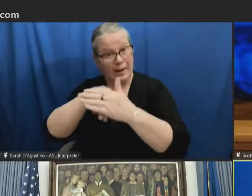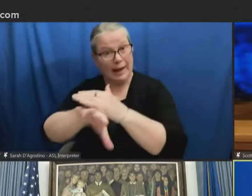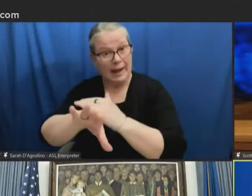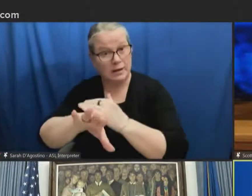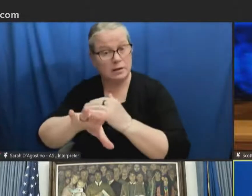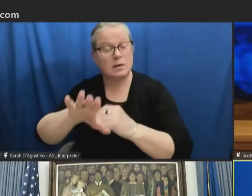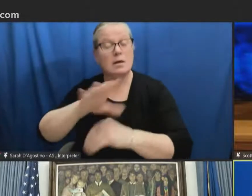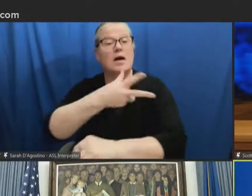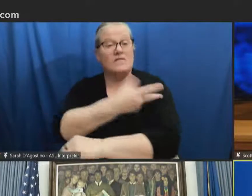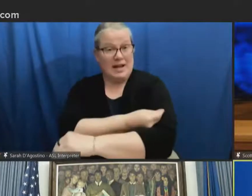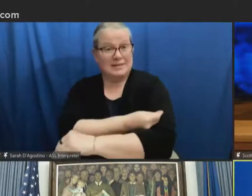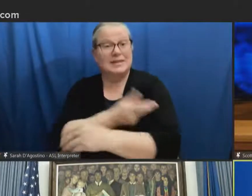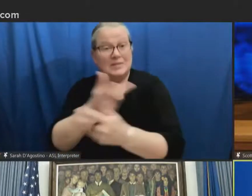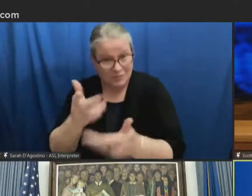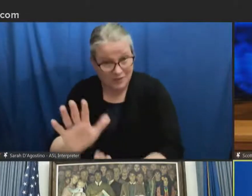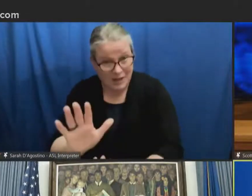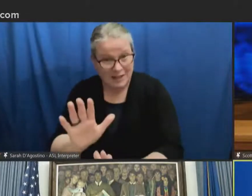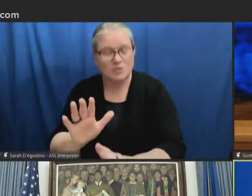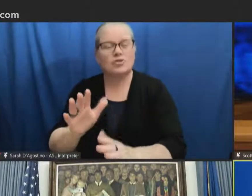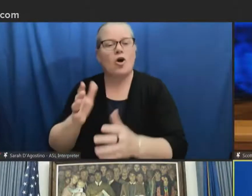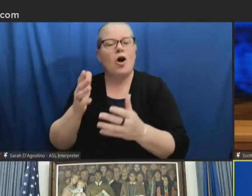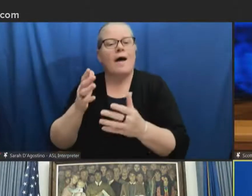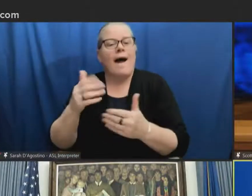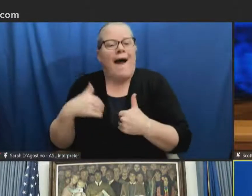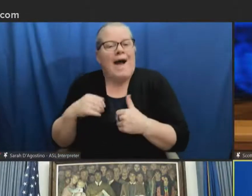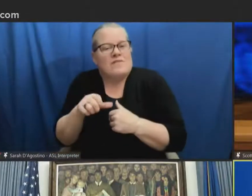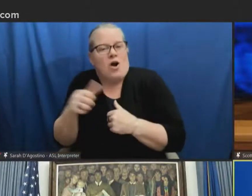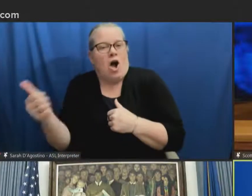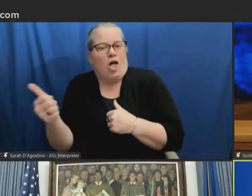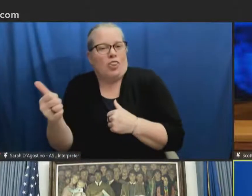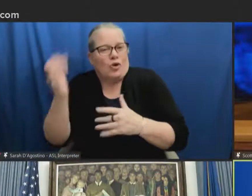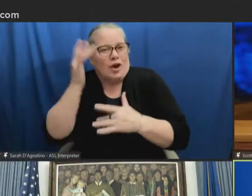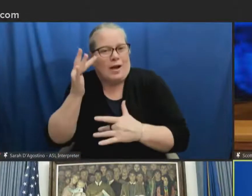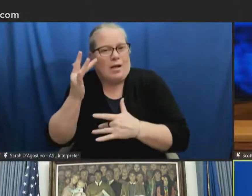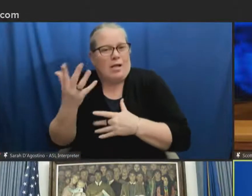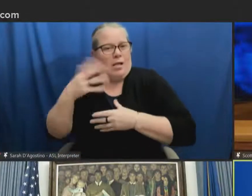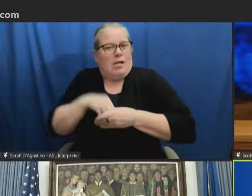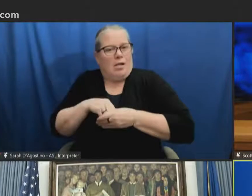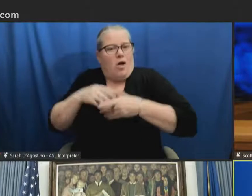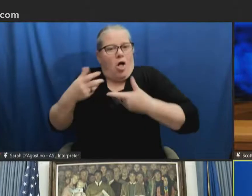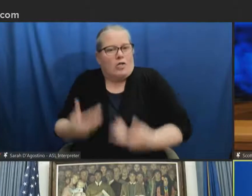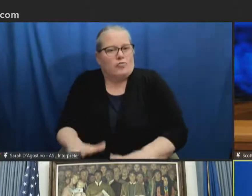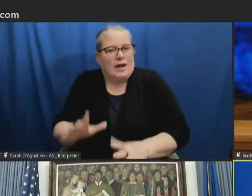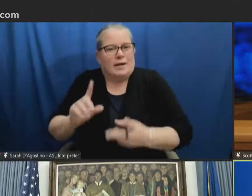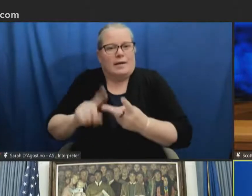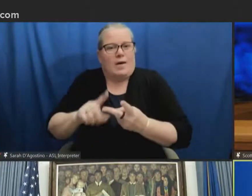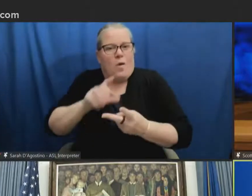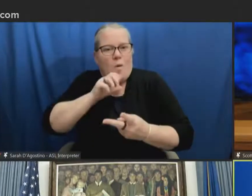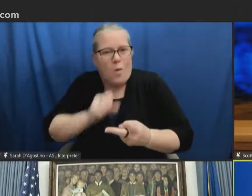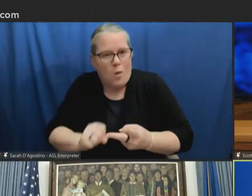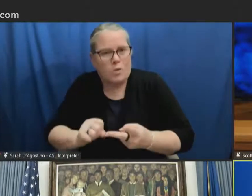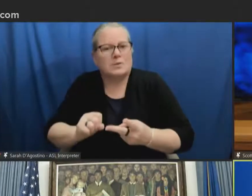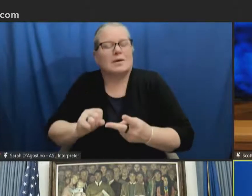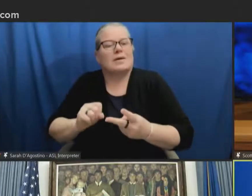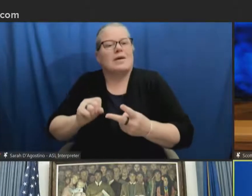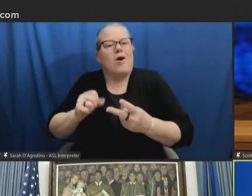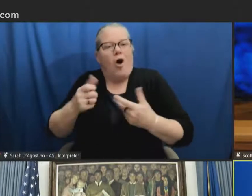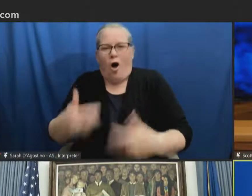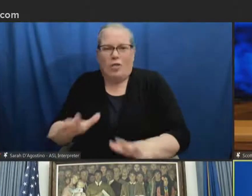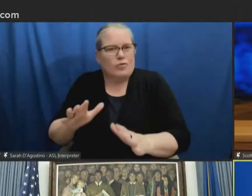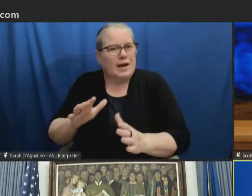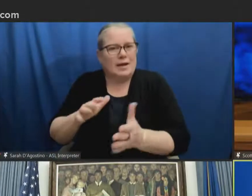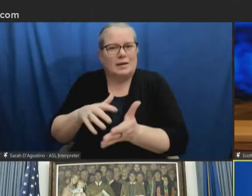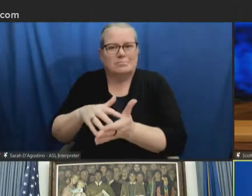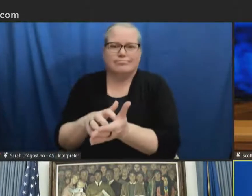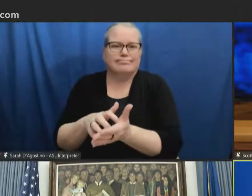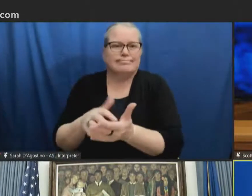are more vulnerable people to begin with. And so, unfortunately with this virus, as Dr. Gottlieb mentioned, maybe if there's an